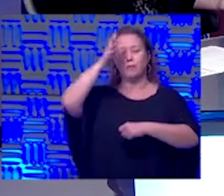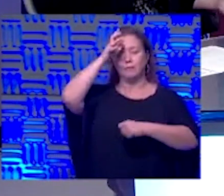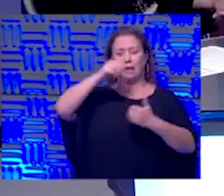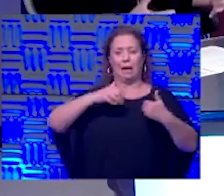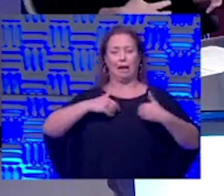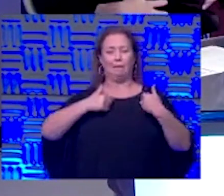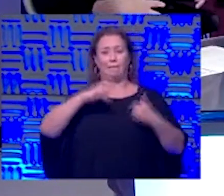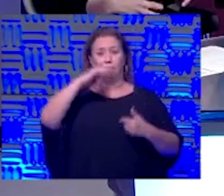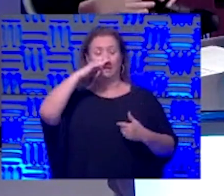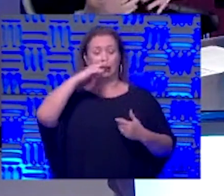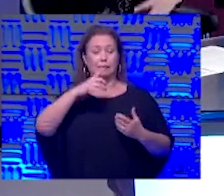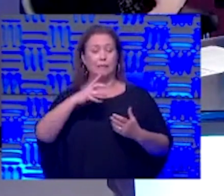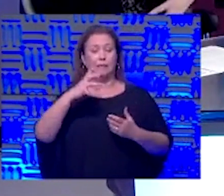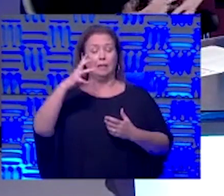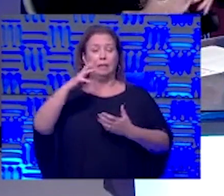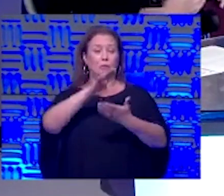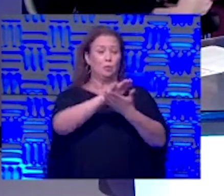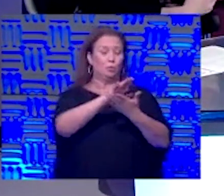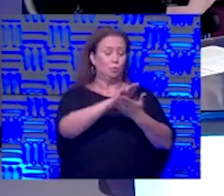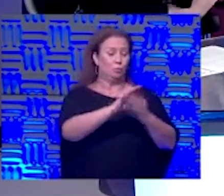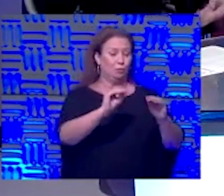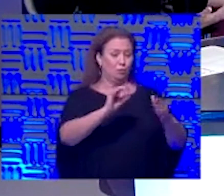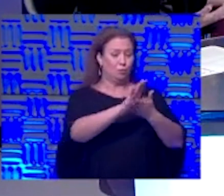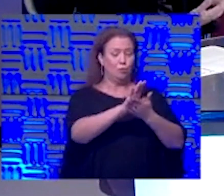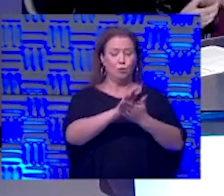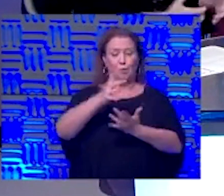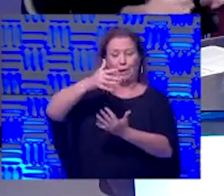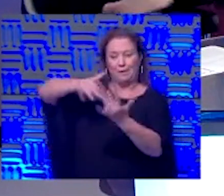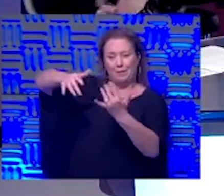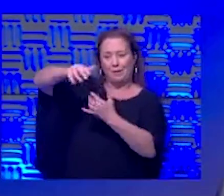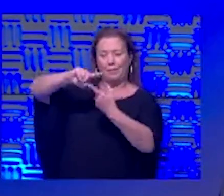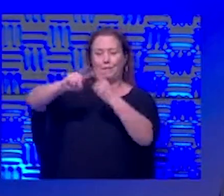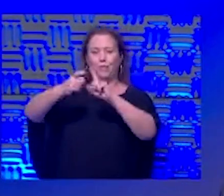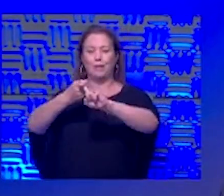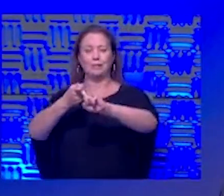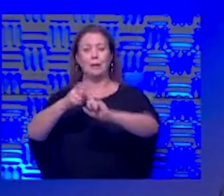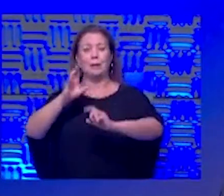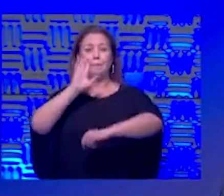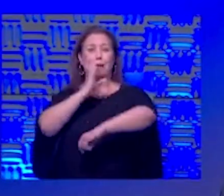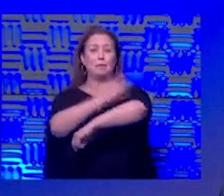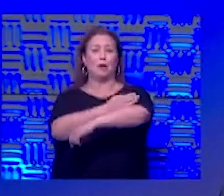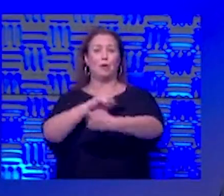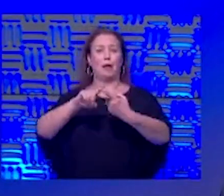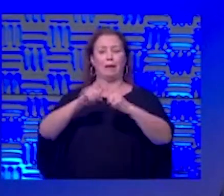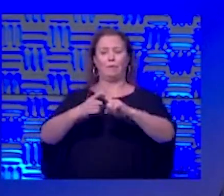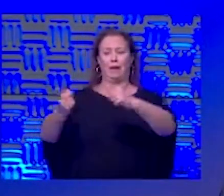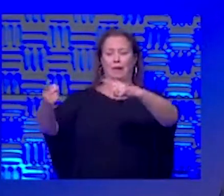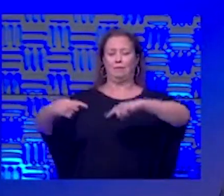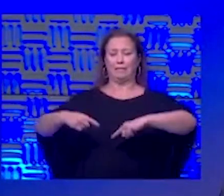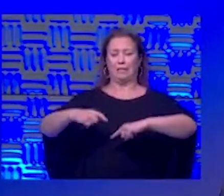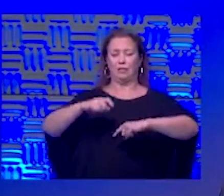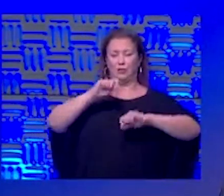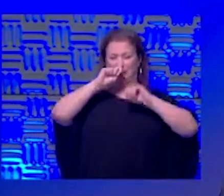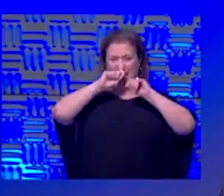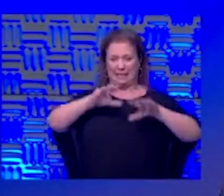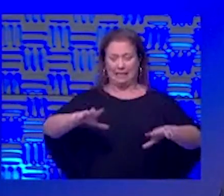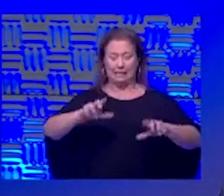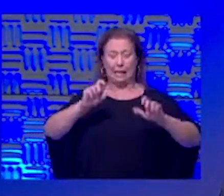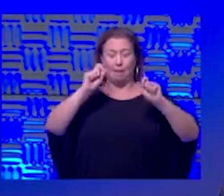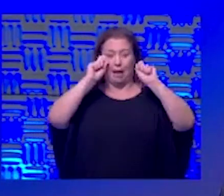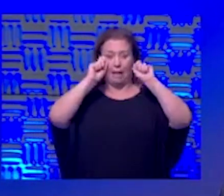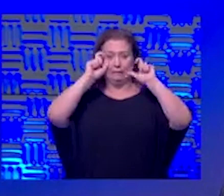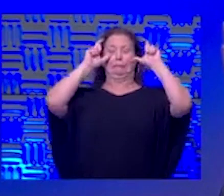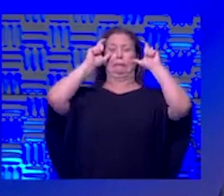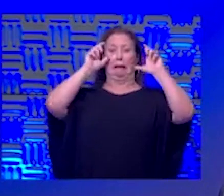young kids, and Yep. they were out of school, so now you want them to be around their friends. My daughter had a little friend over the other day, and she sneezed, and my eyes got big